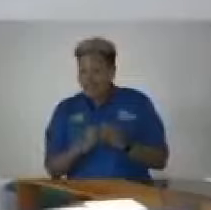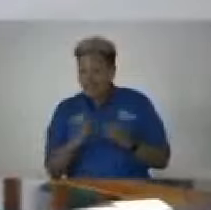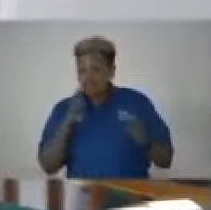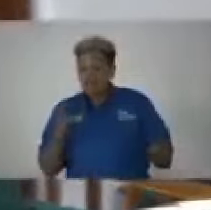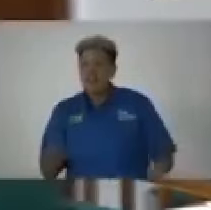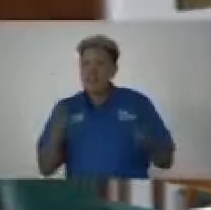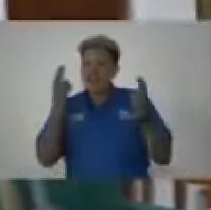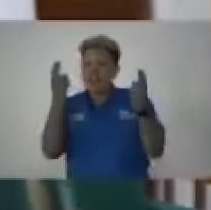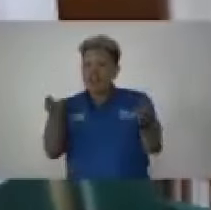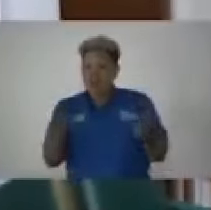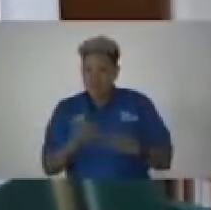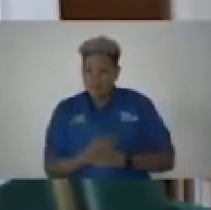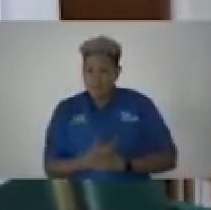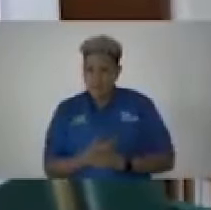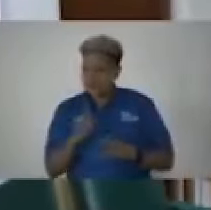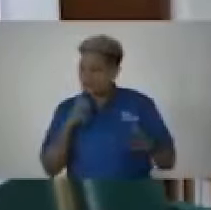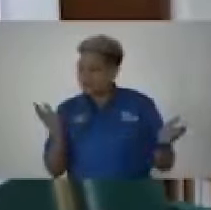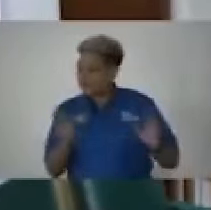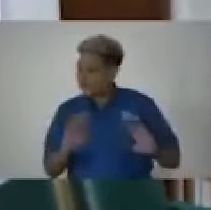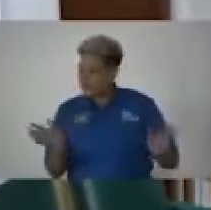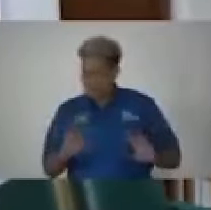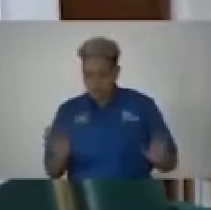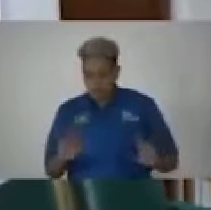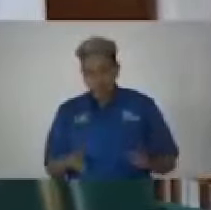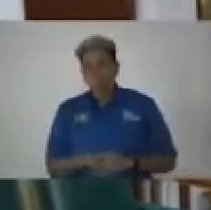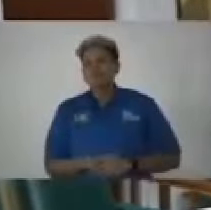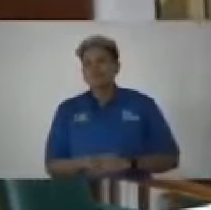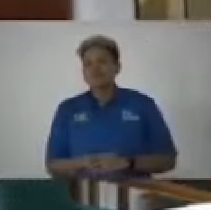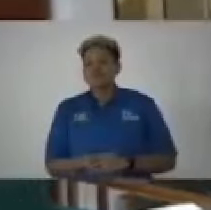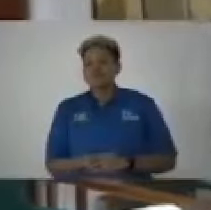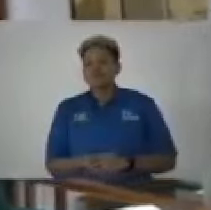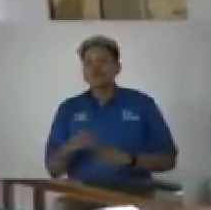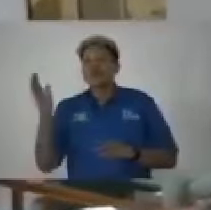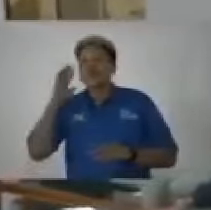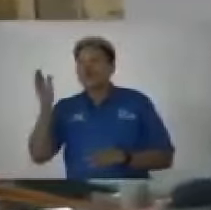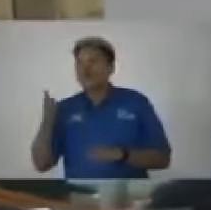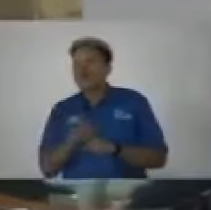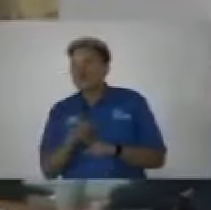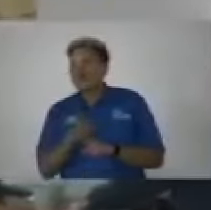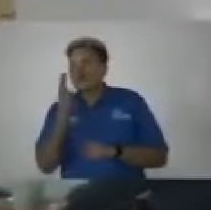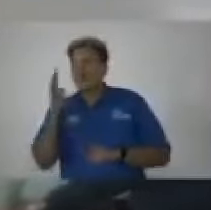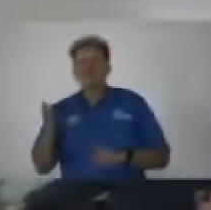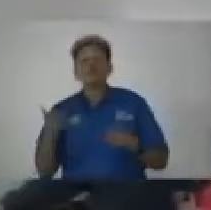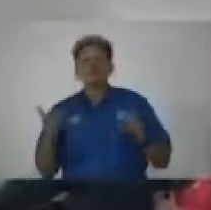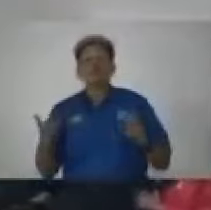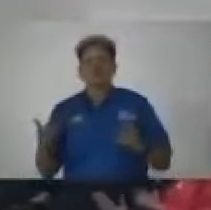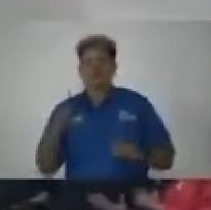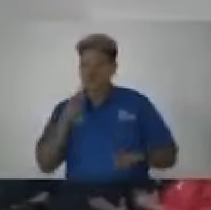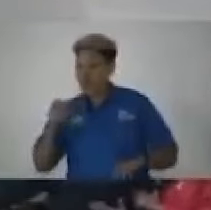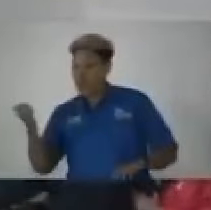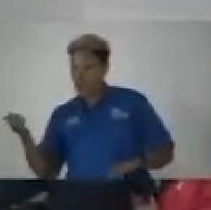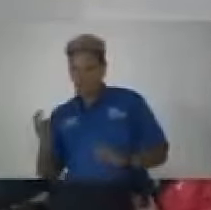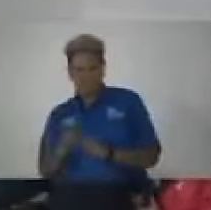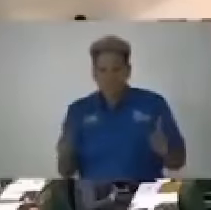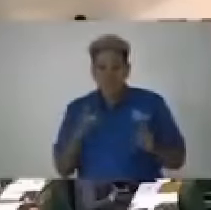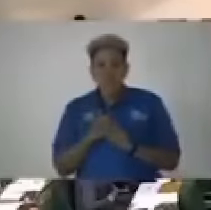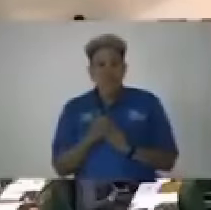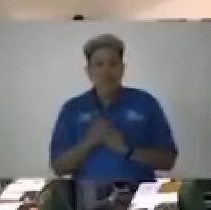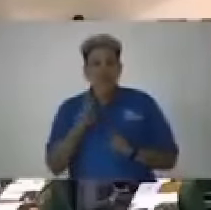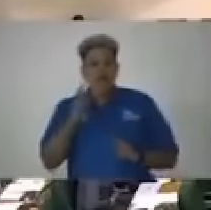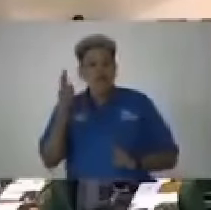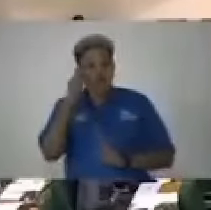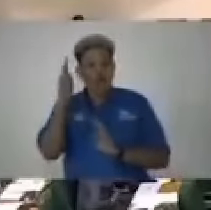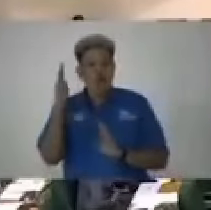objection. No other person was proposed, and the member from St. Andrew East Rural, the Most Honorable